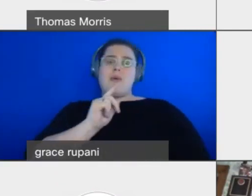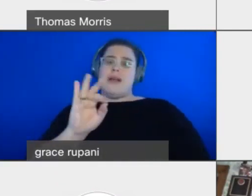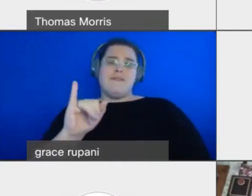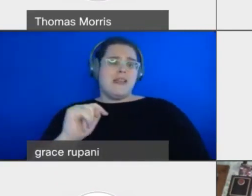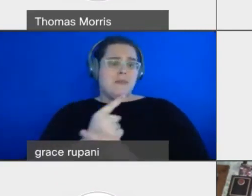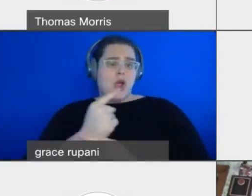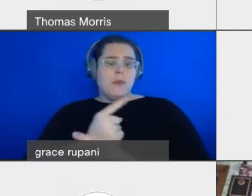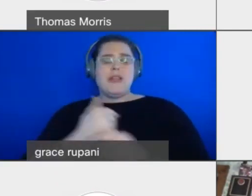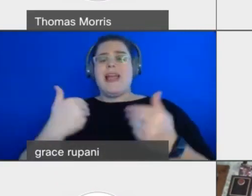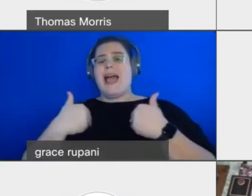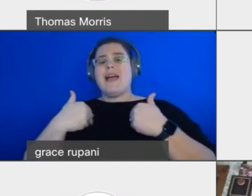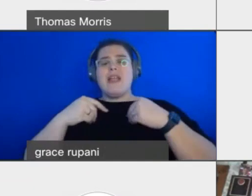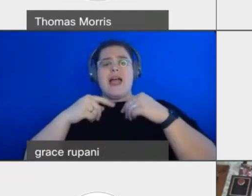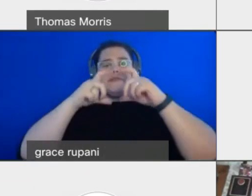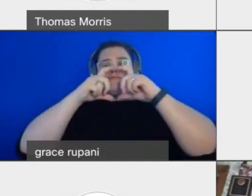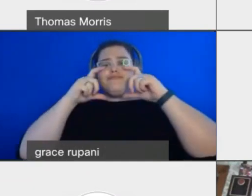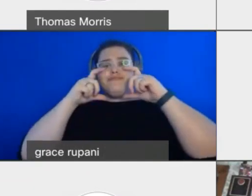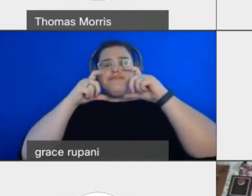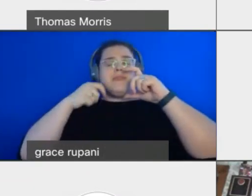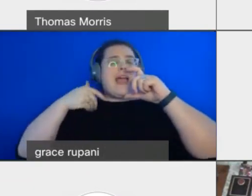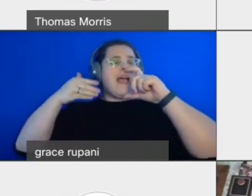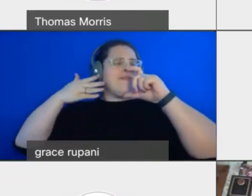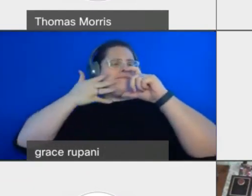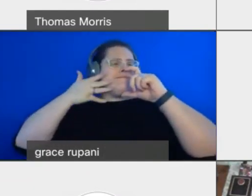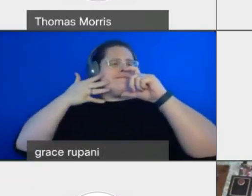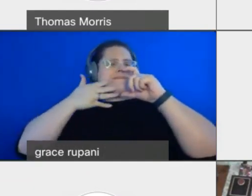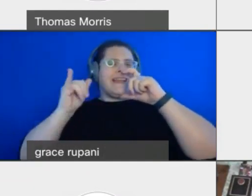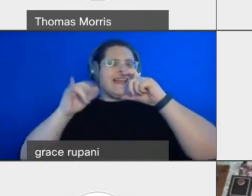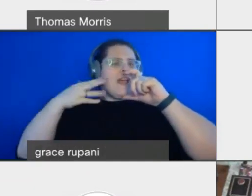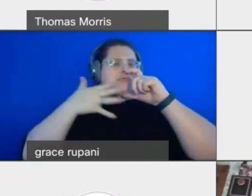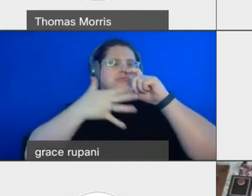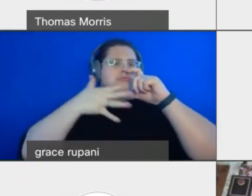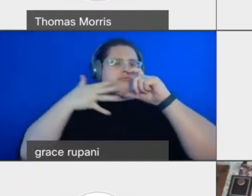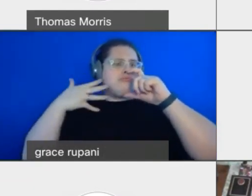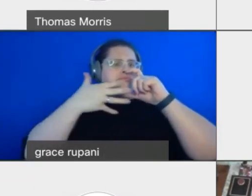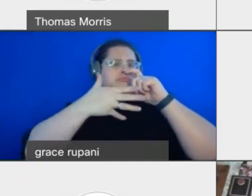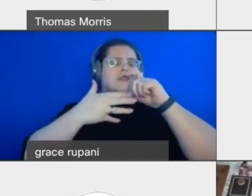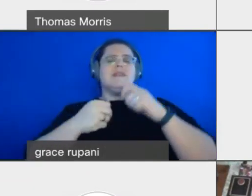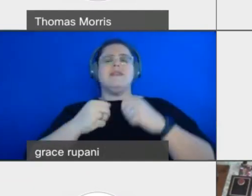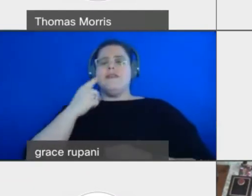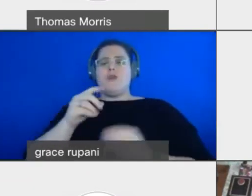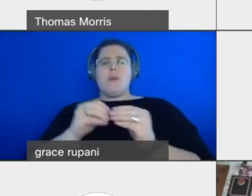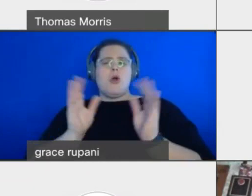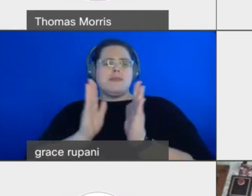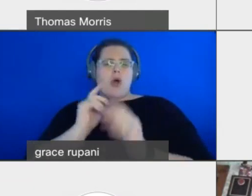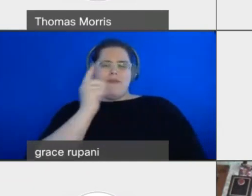on the side for people who have maybe a smaller face, then There are other strategies that CDC